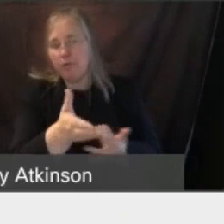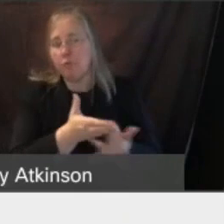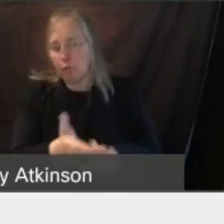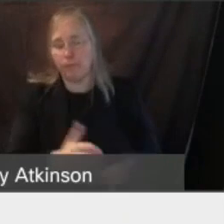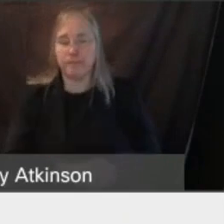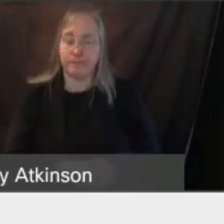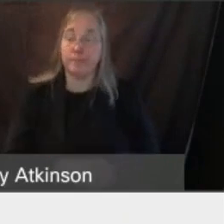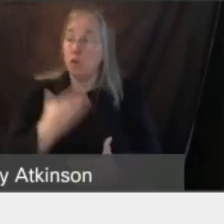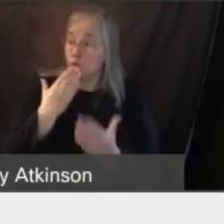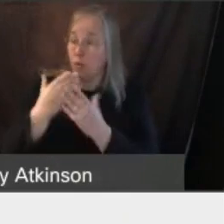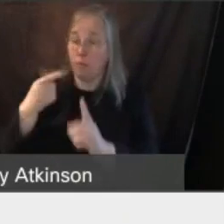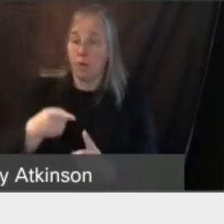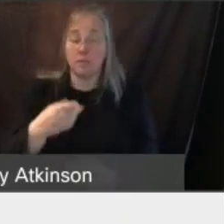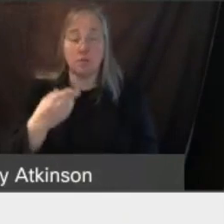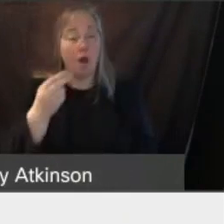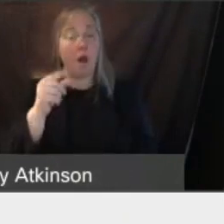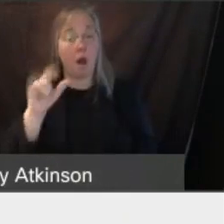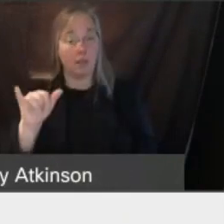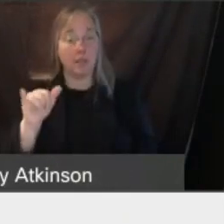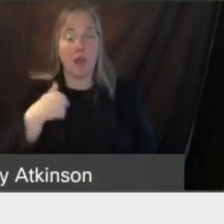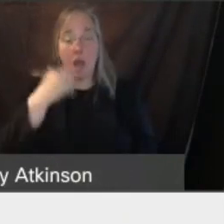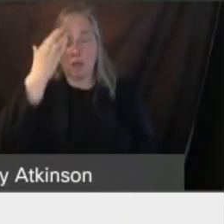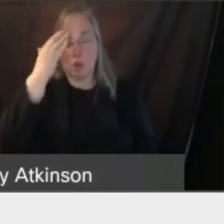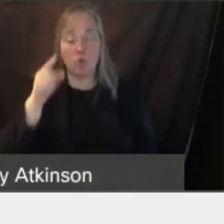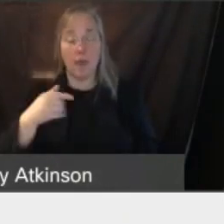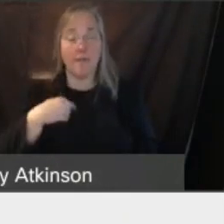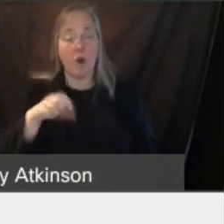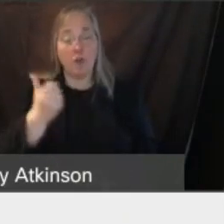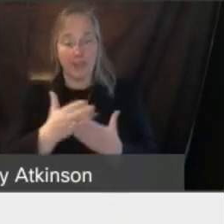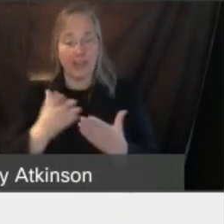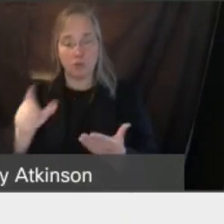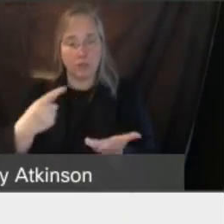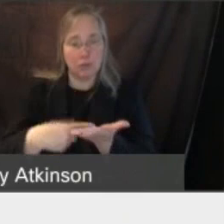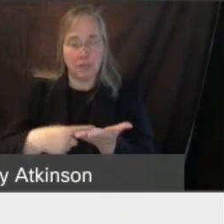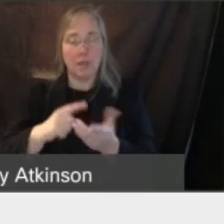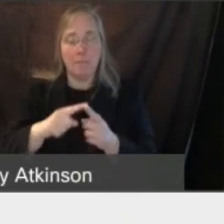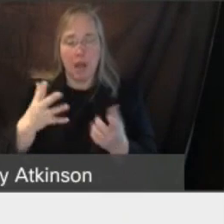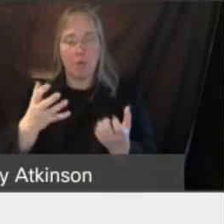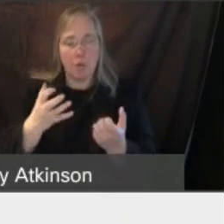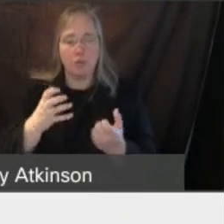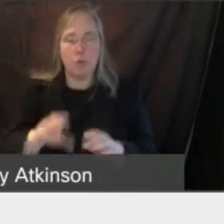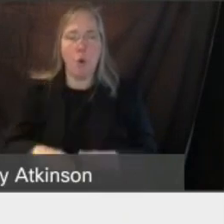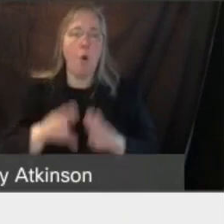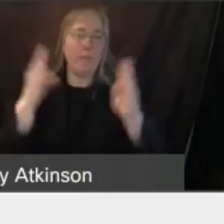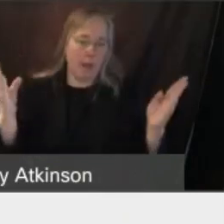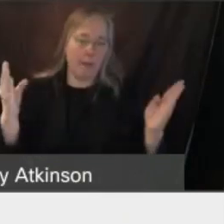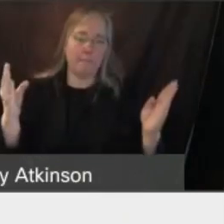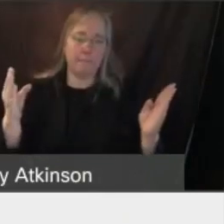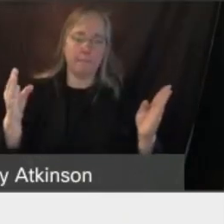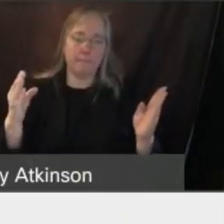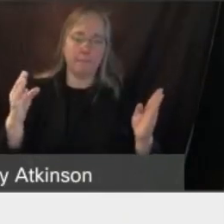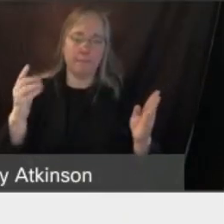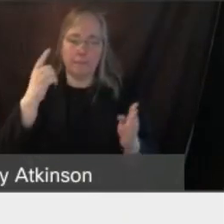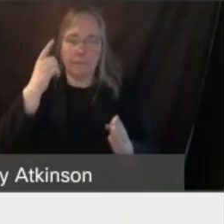So Holly, I know you got some other things to get to, but I did want to just kind of open it up for